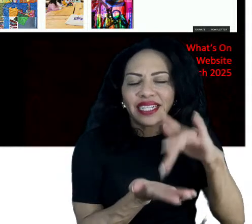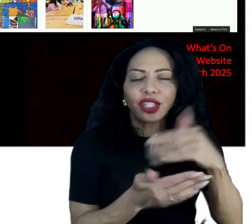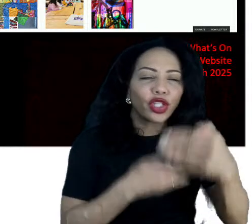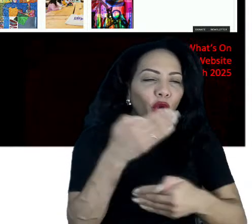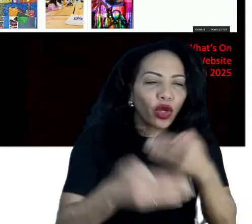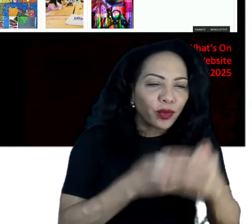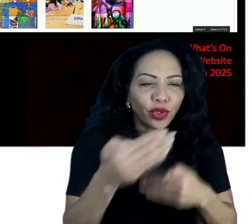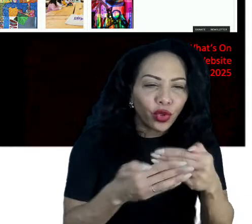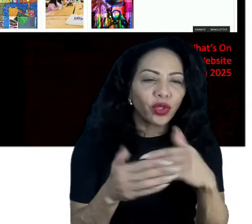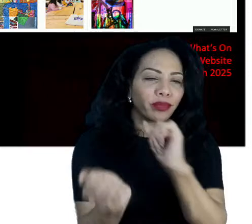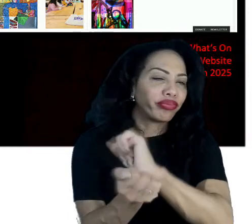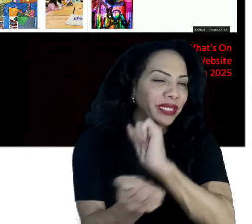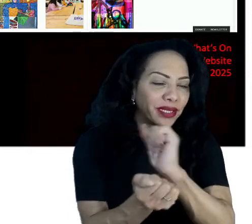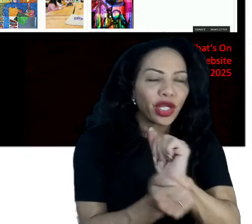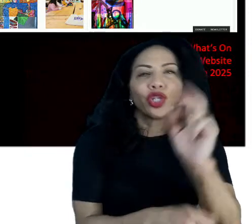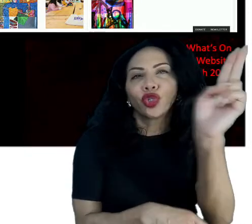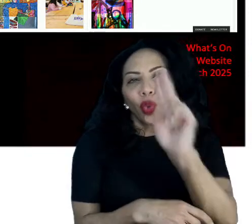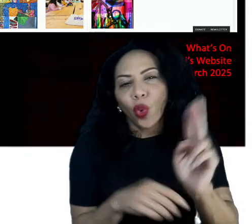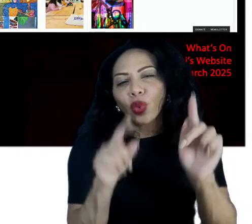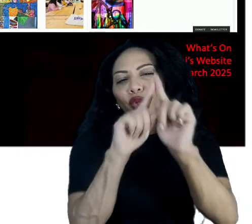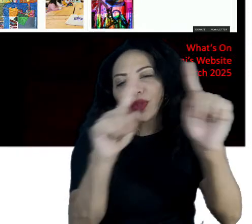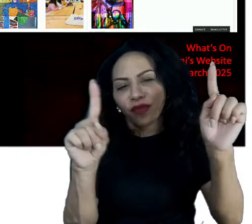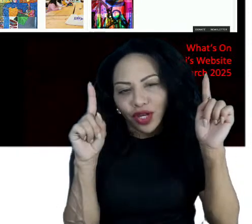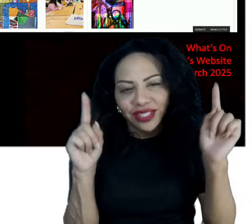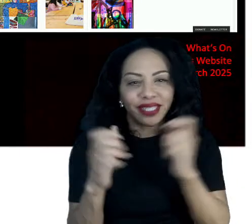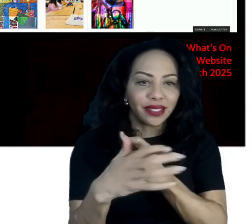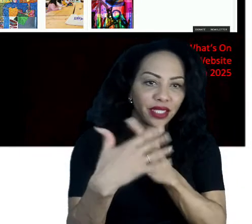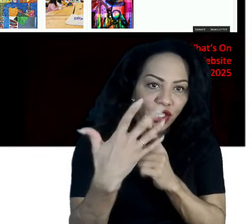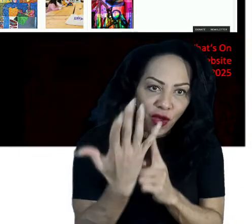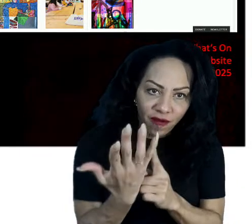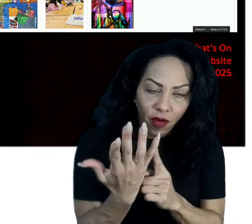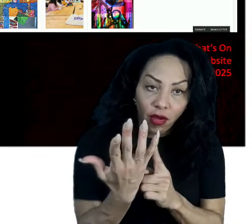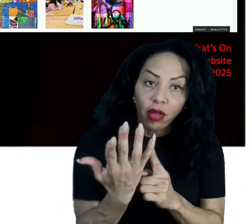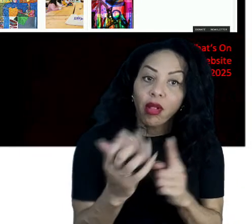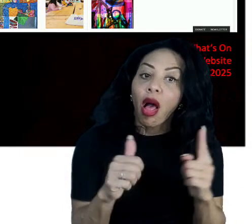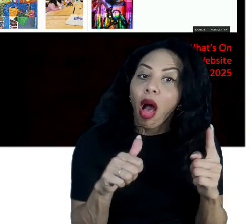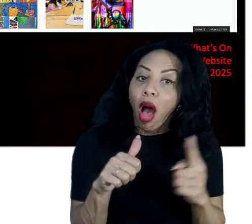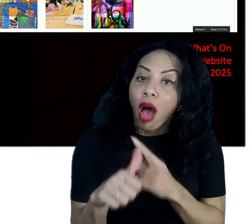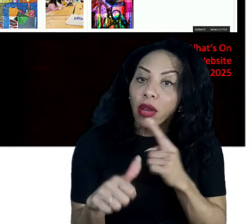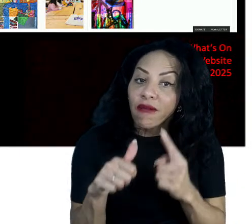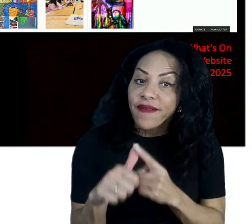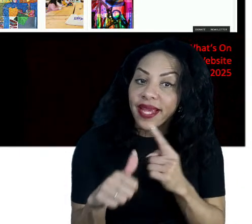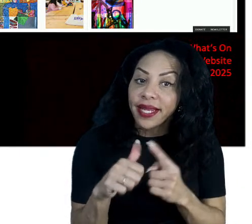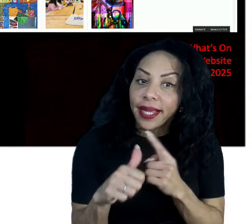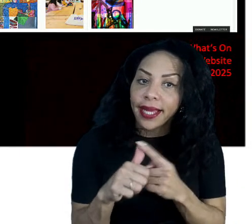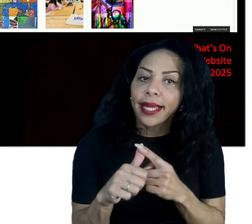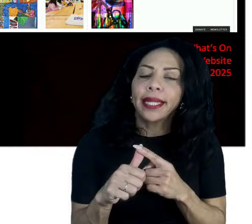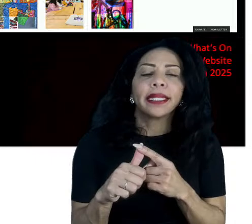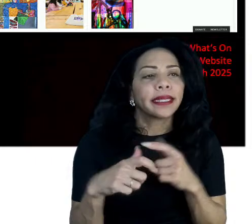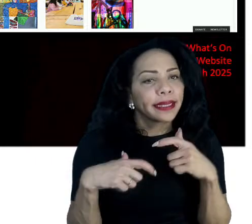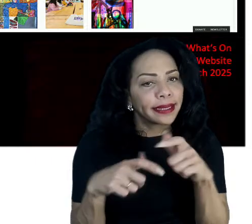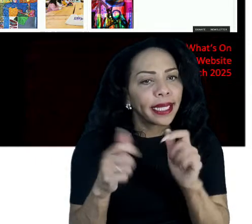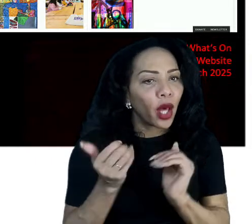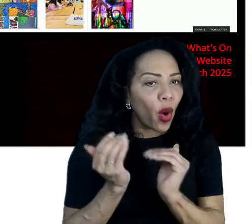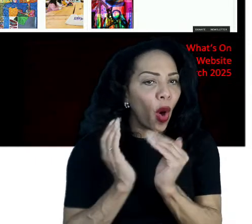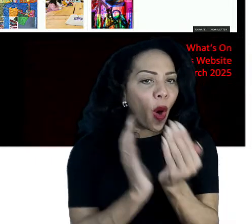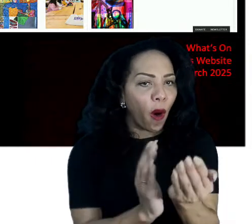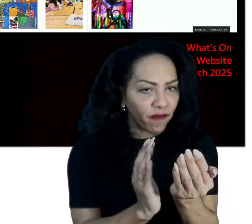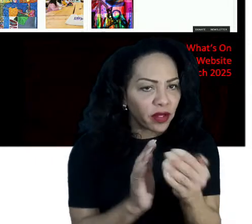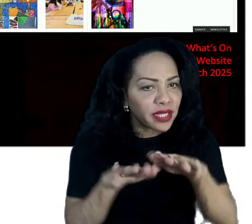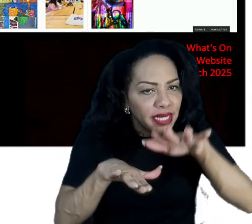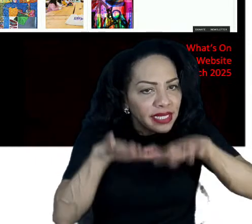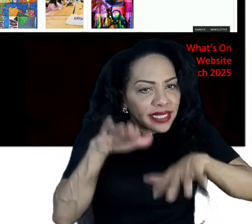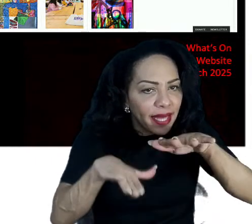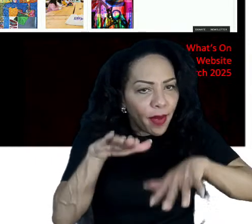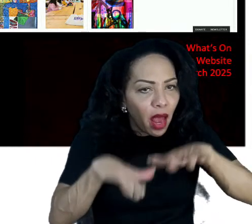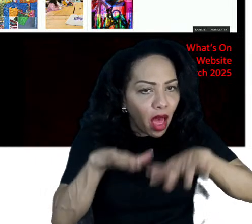and universities and so on. And Arnolfini still offers a similar type of activity, but rather than education, it refers to